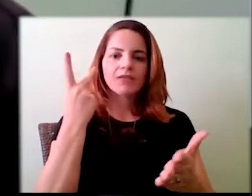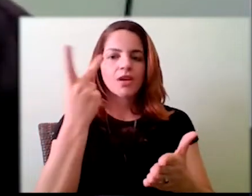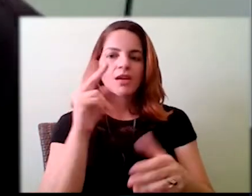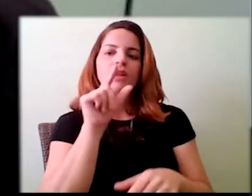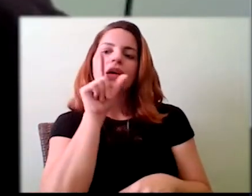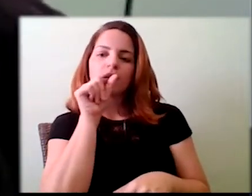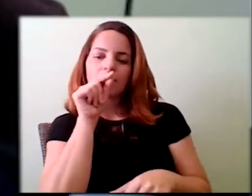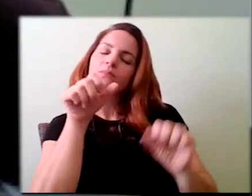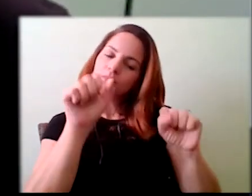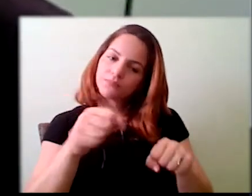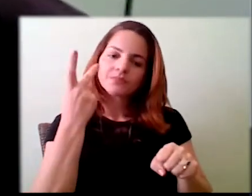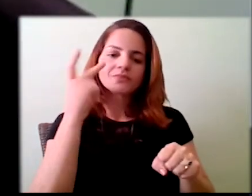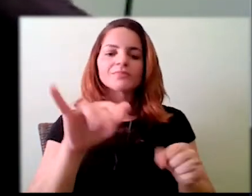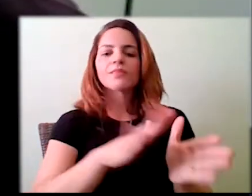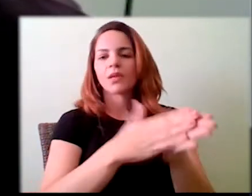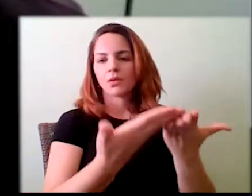Next title